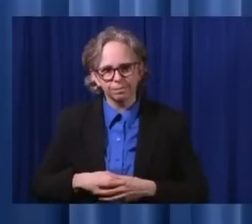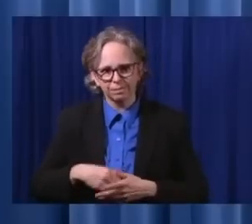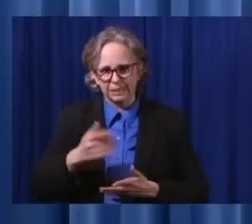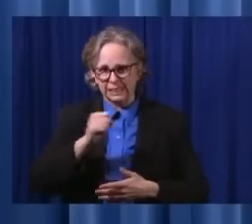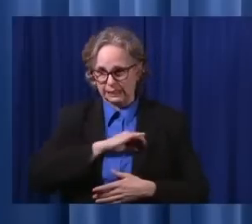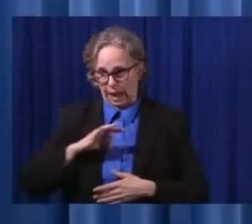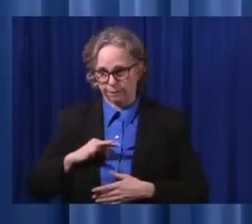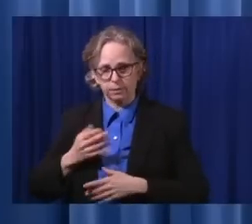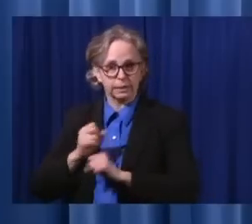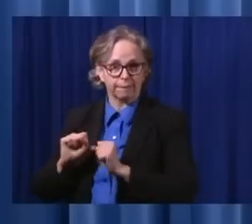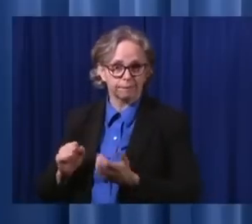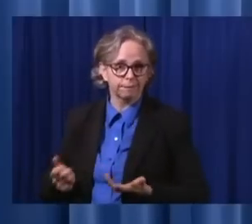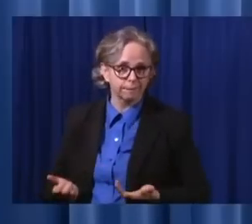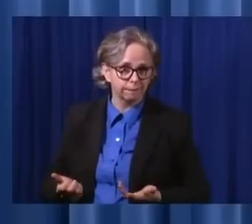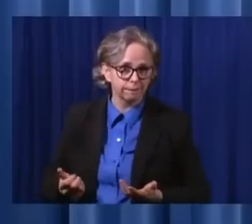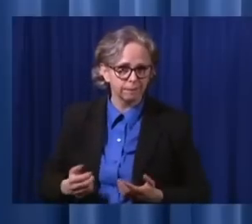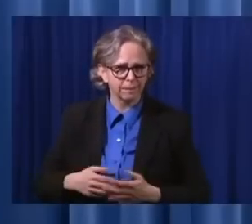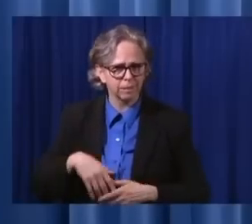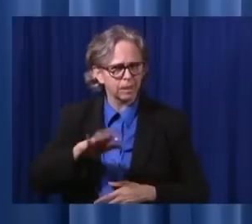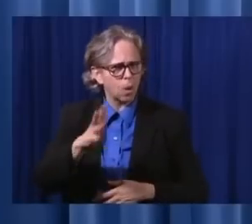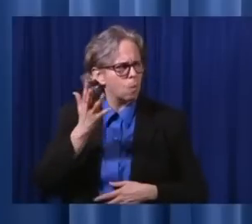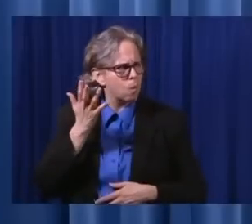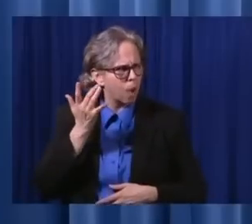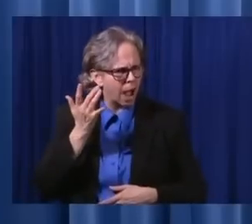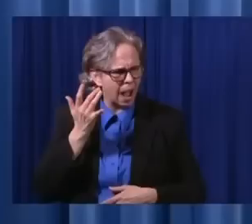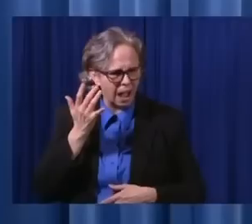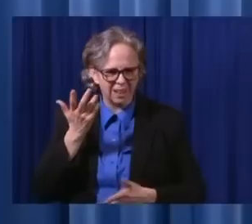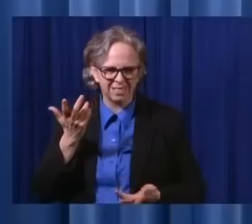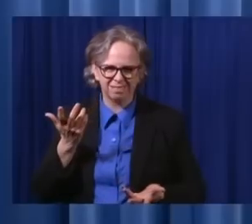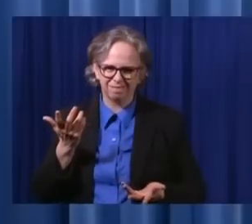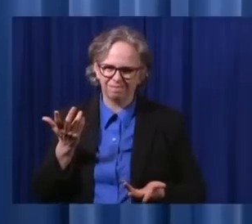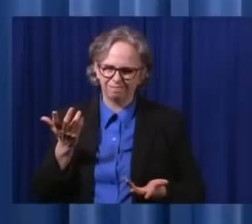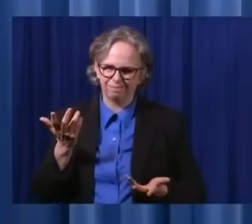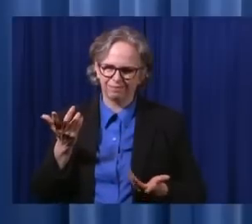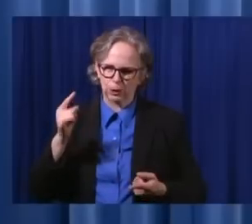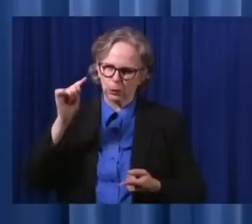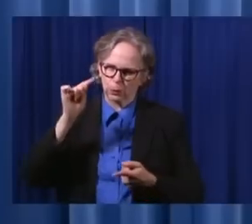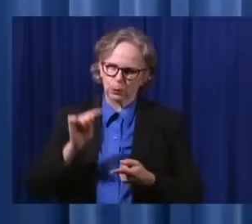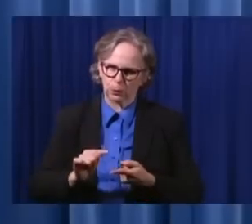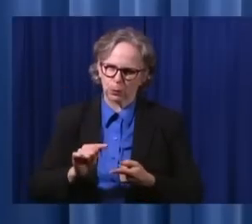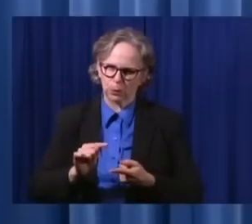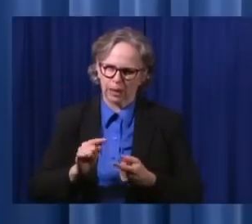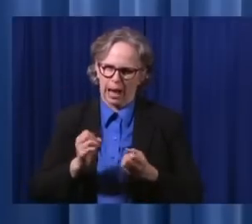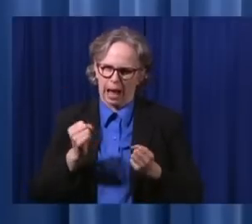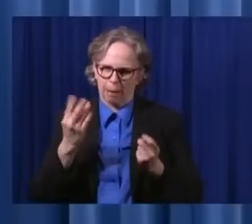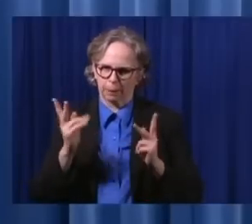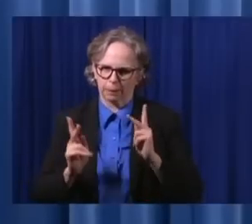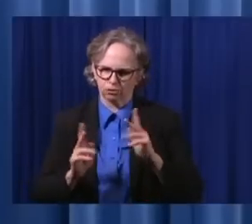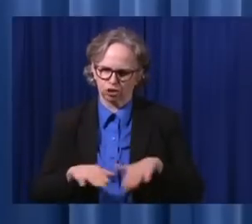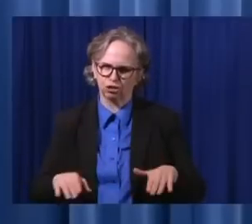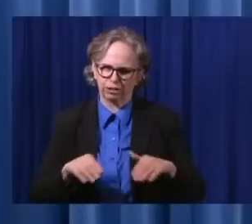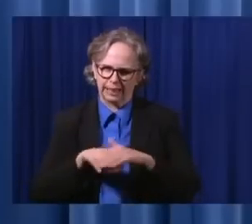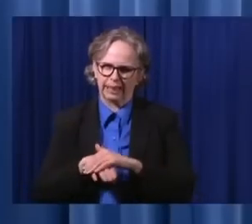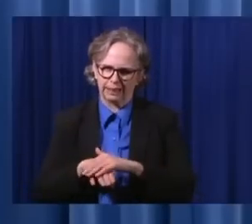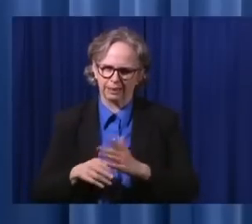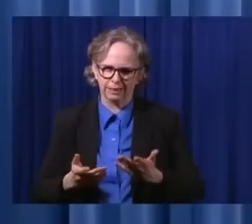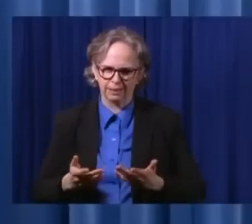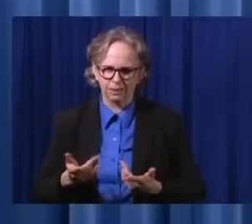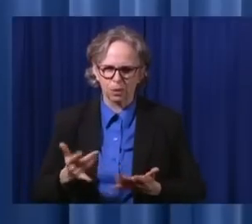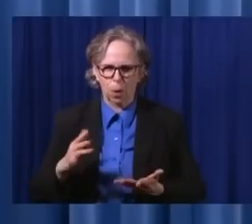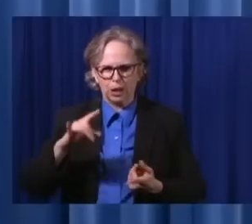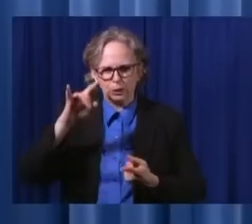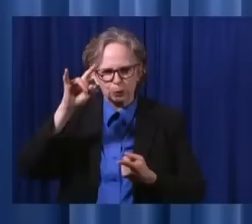have much smaller ratios, to have much smaller classrooms, fewer kids who are intermingling with each